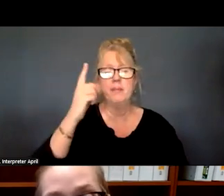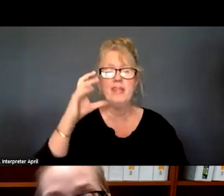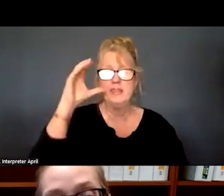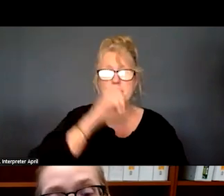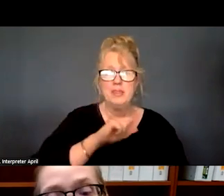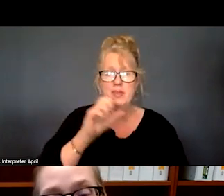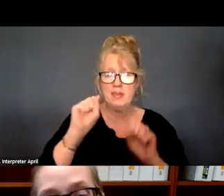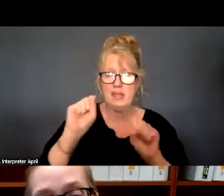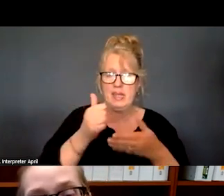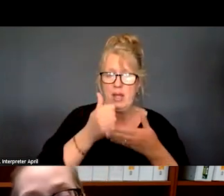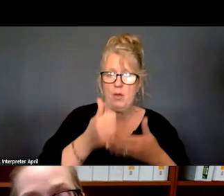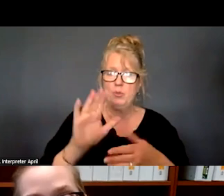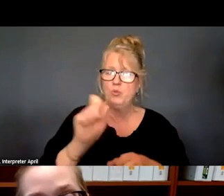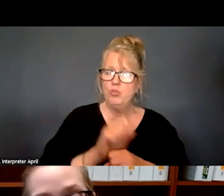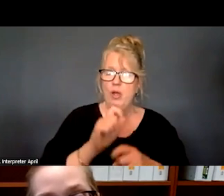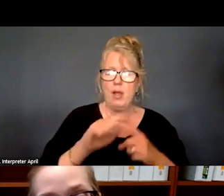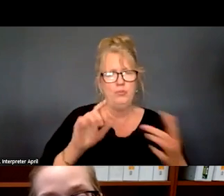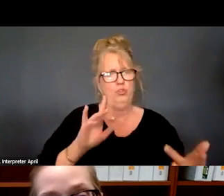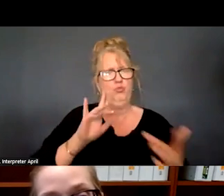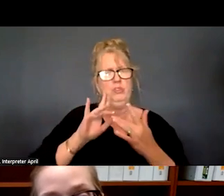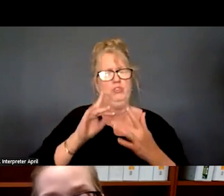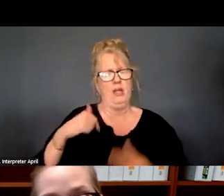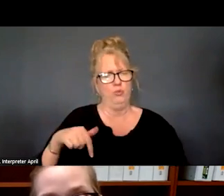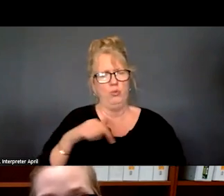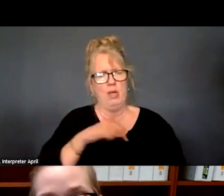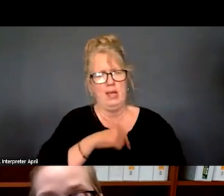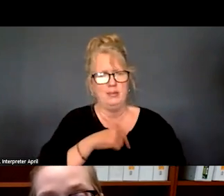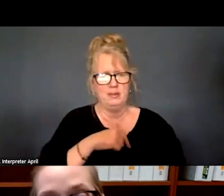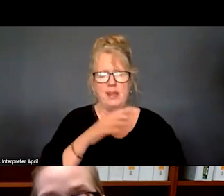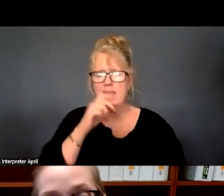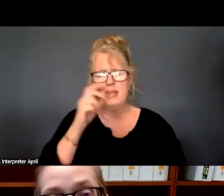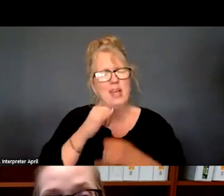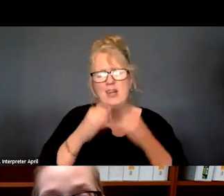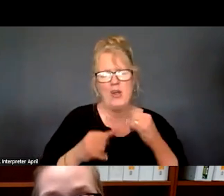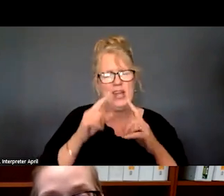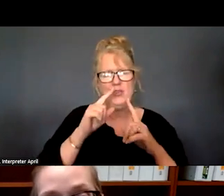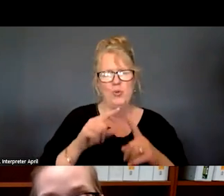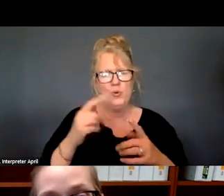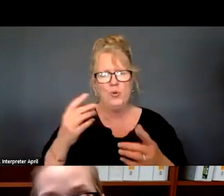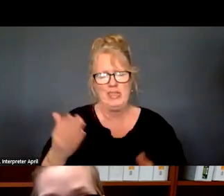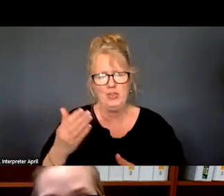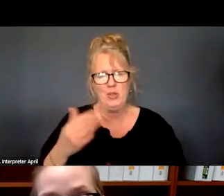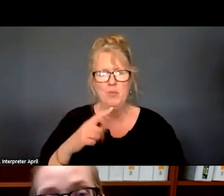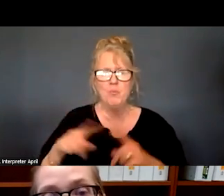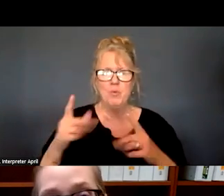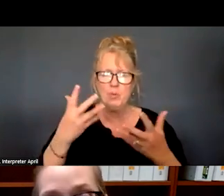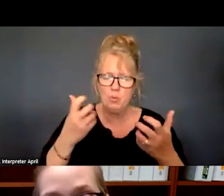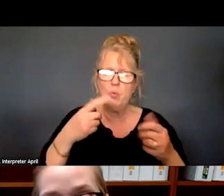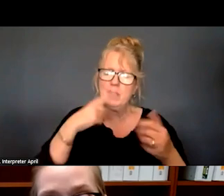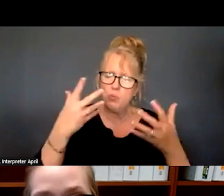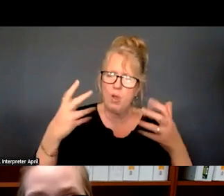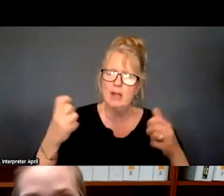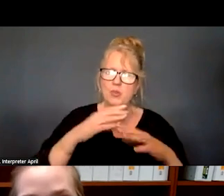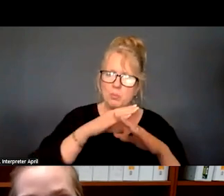you do your job, please reach out directly to us. And that's our end goal here at CPWR, is to prevent these injuries